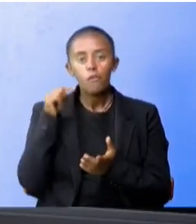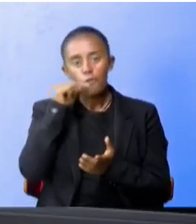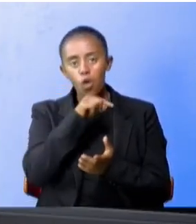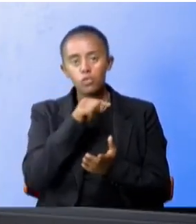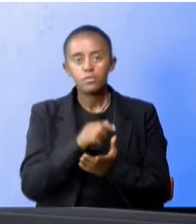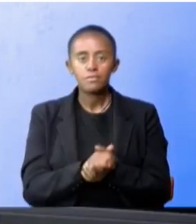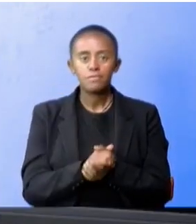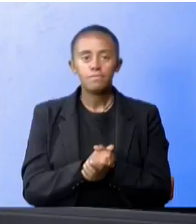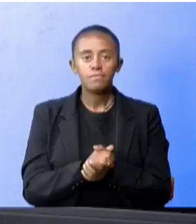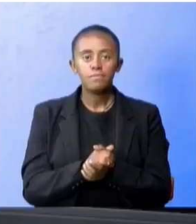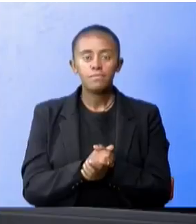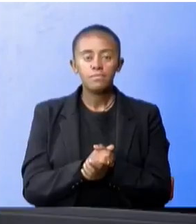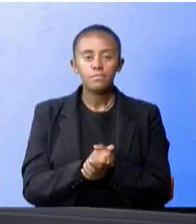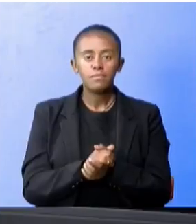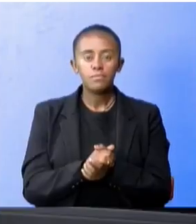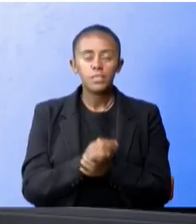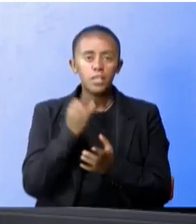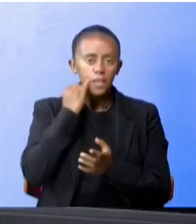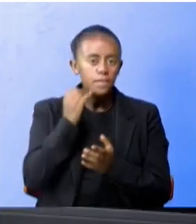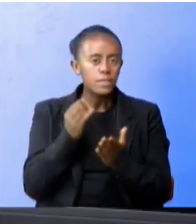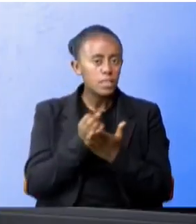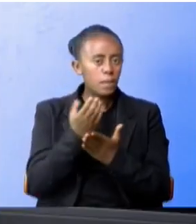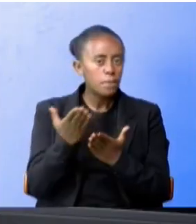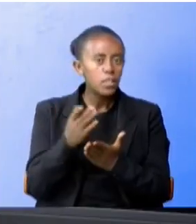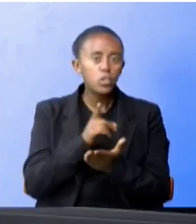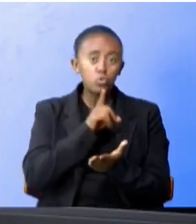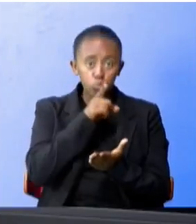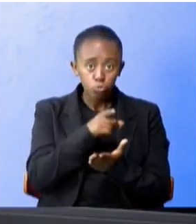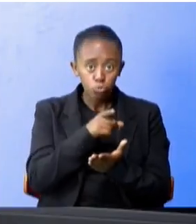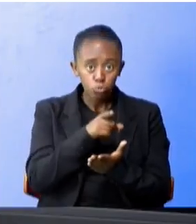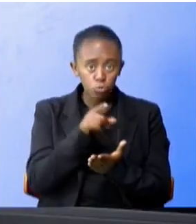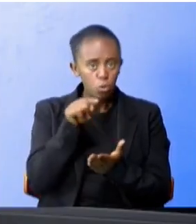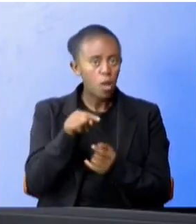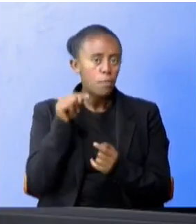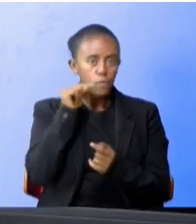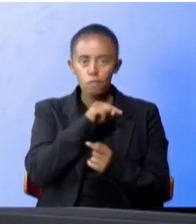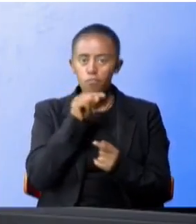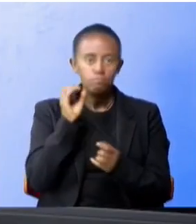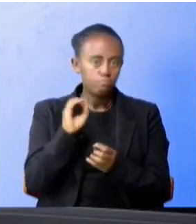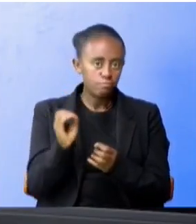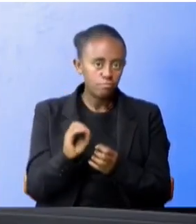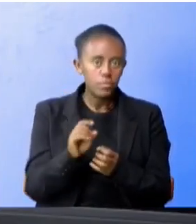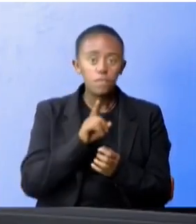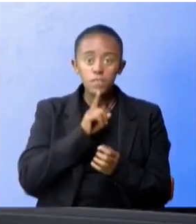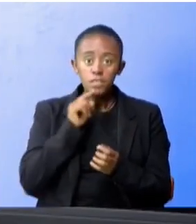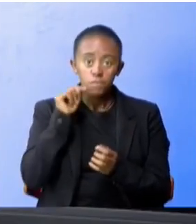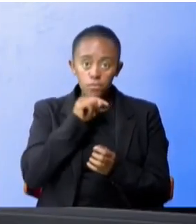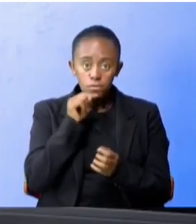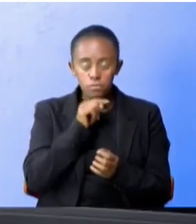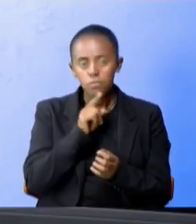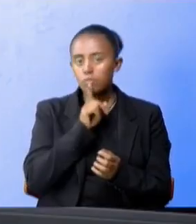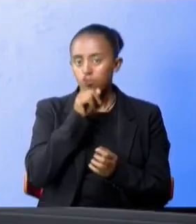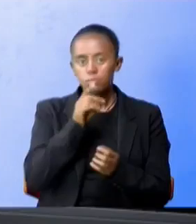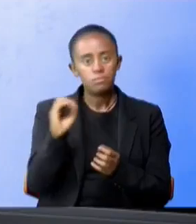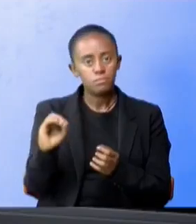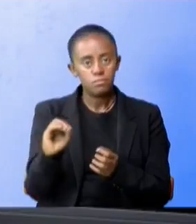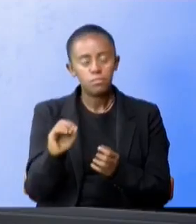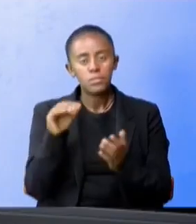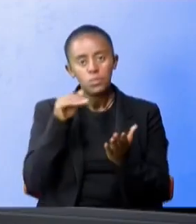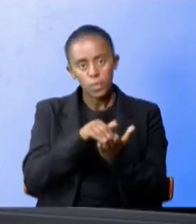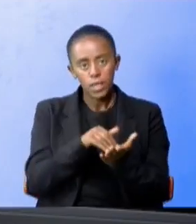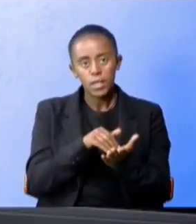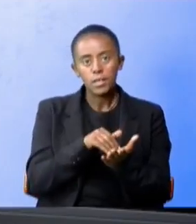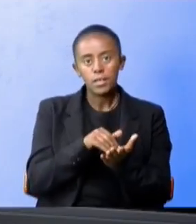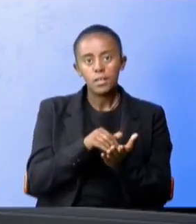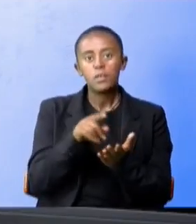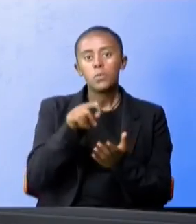false. If something is true, it cannot be false, and if it is false, it cannot be true. So again,